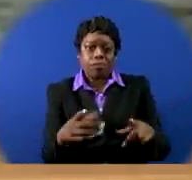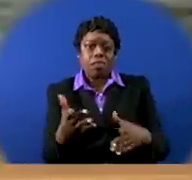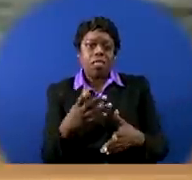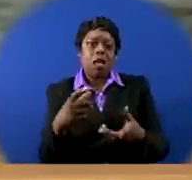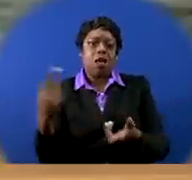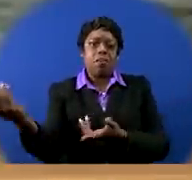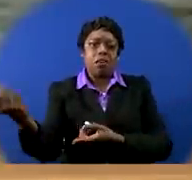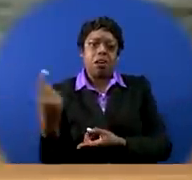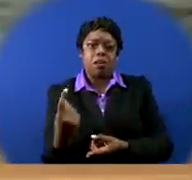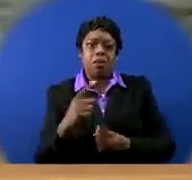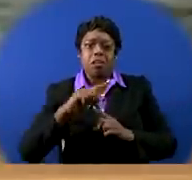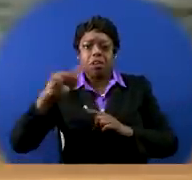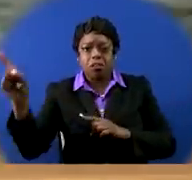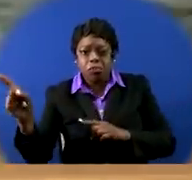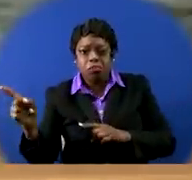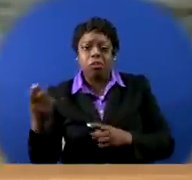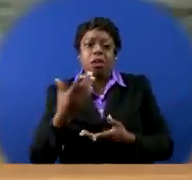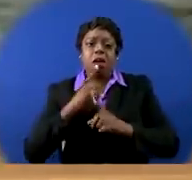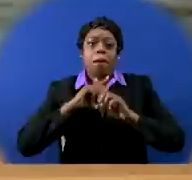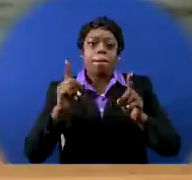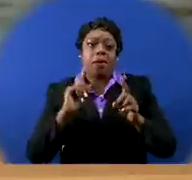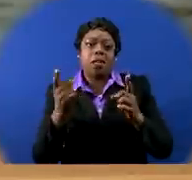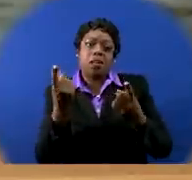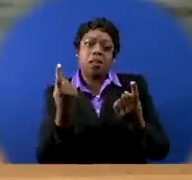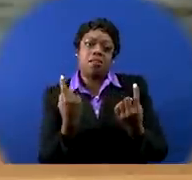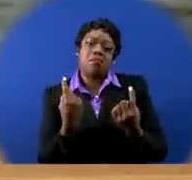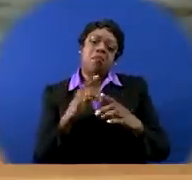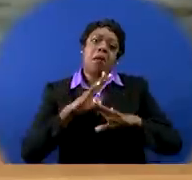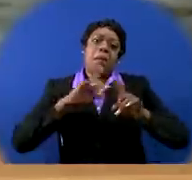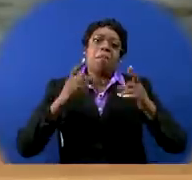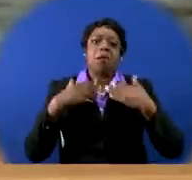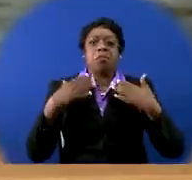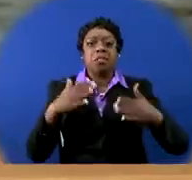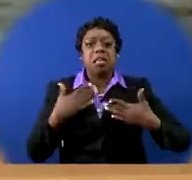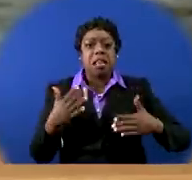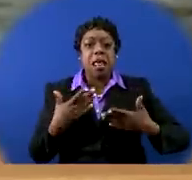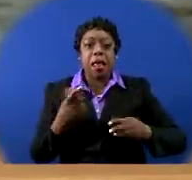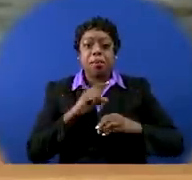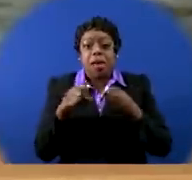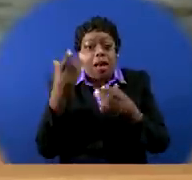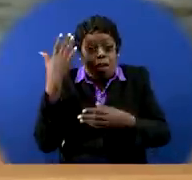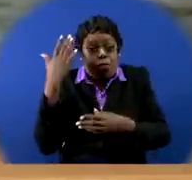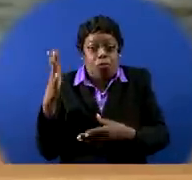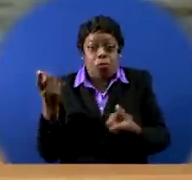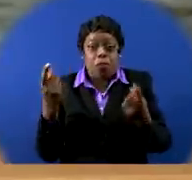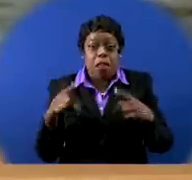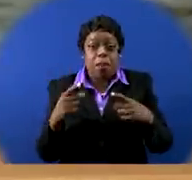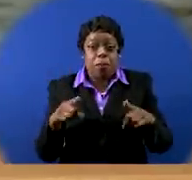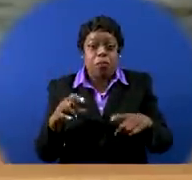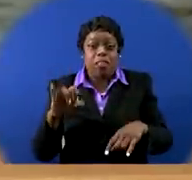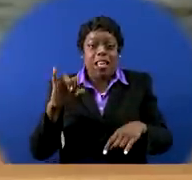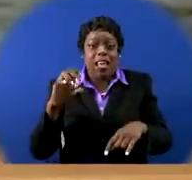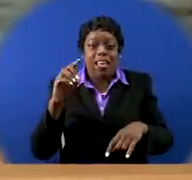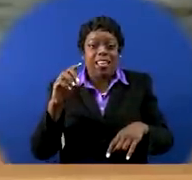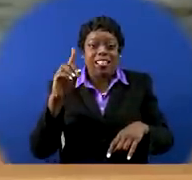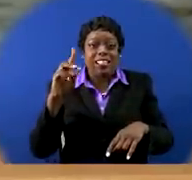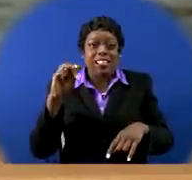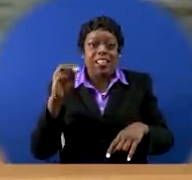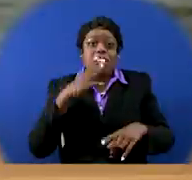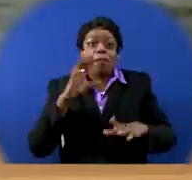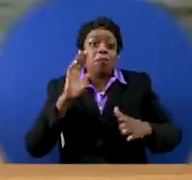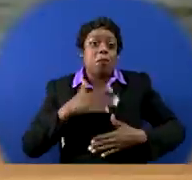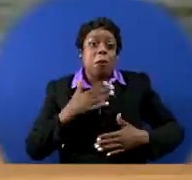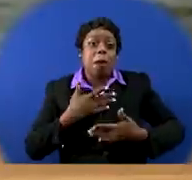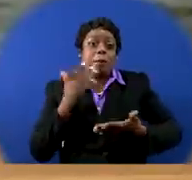Jesus reigns forever. I don't know what's going to happen Tuesday with the indictment, but I'm so glad that they finally got their hands on